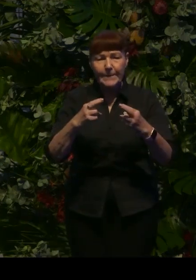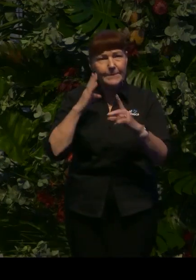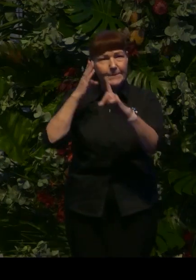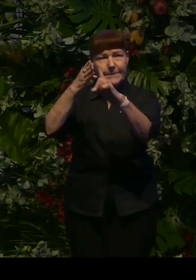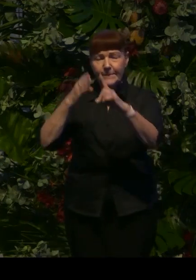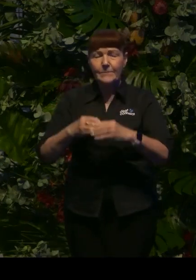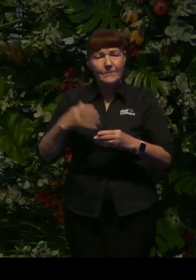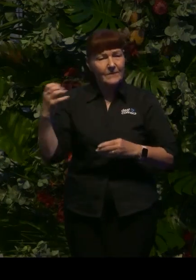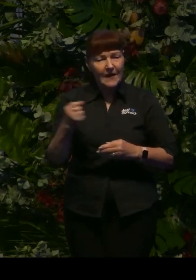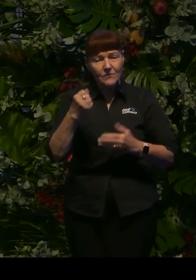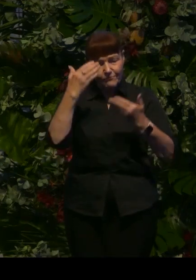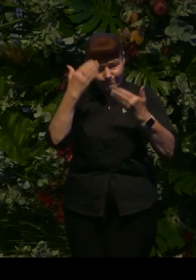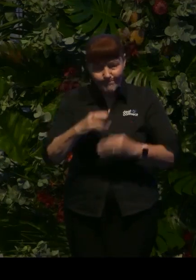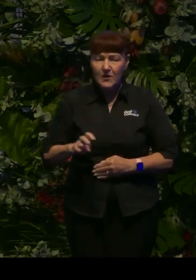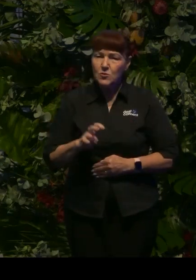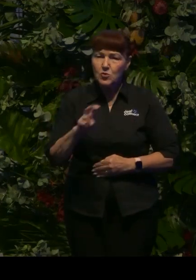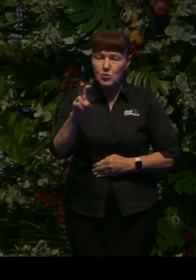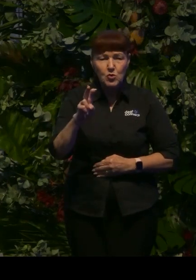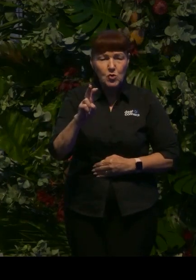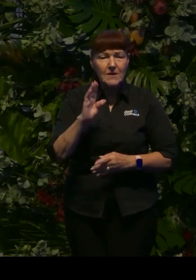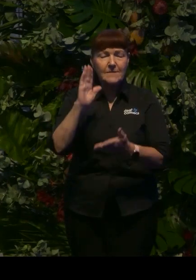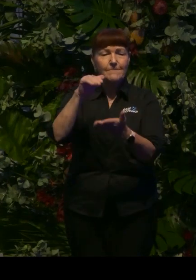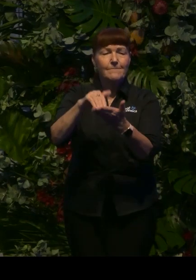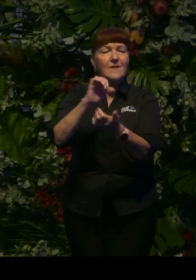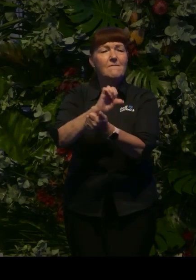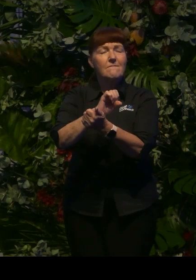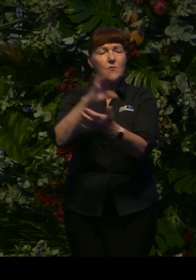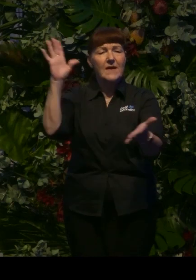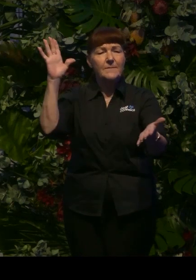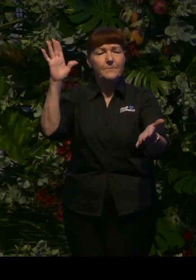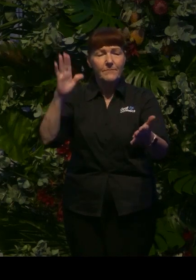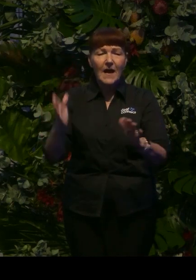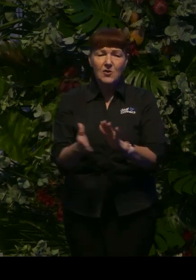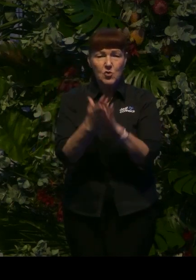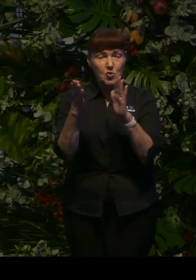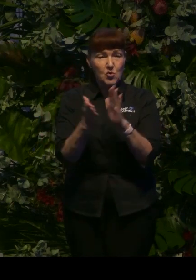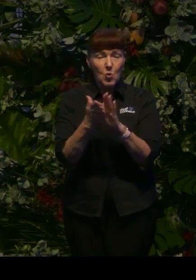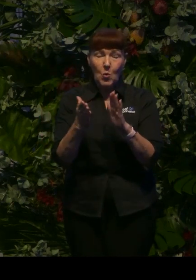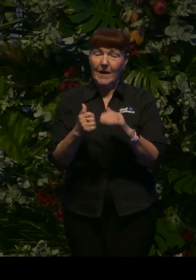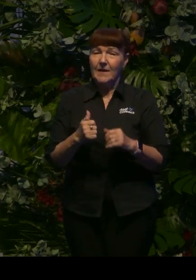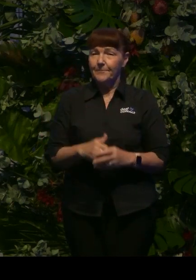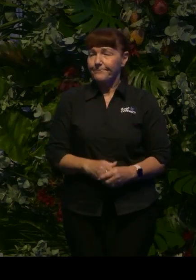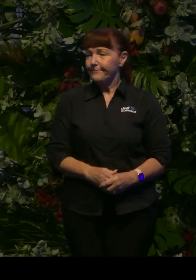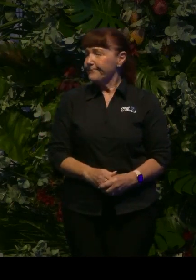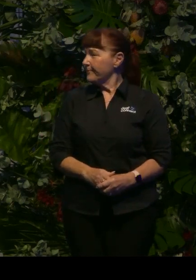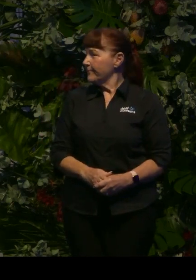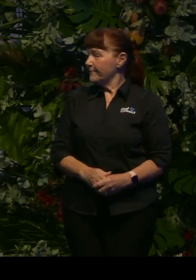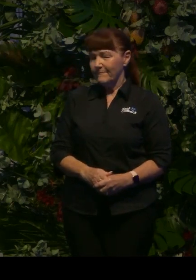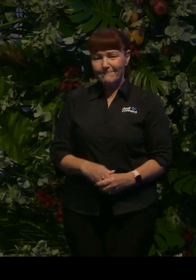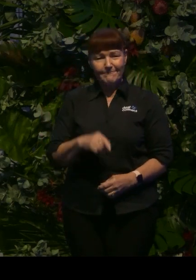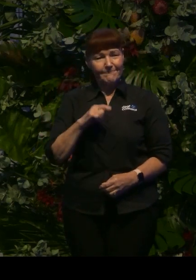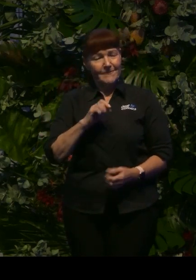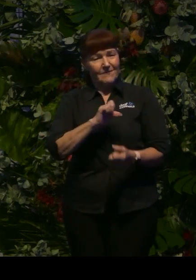We must continue on a journey towards freedom, liberation, and joy with no exceptions.